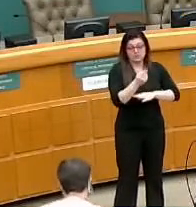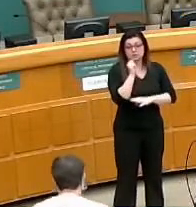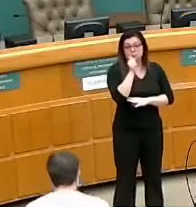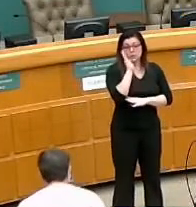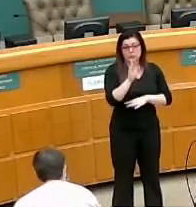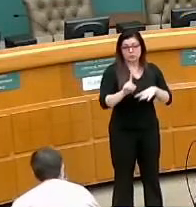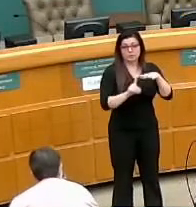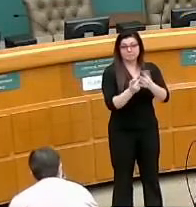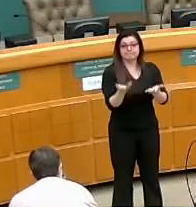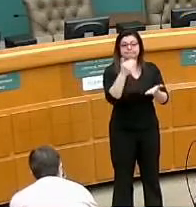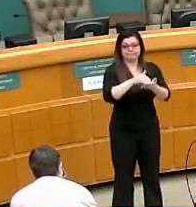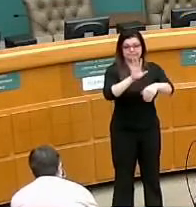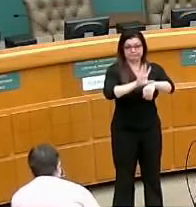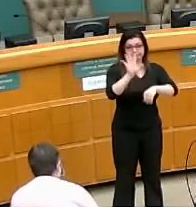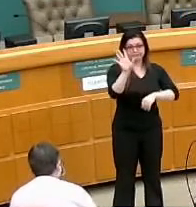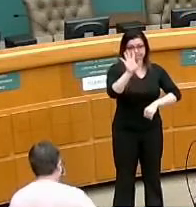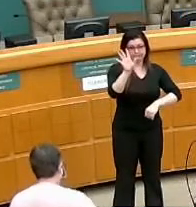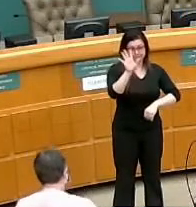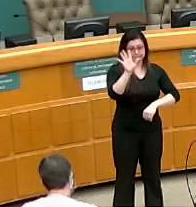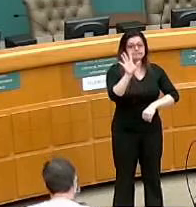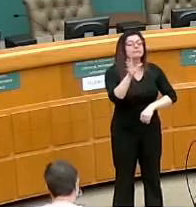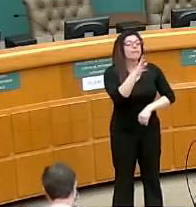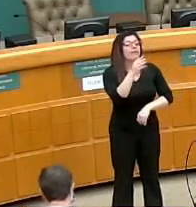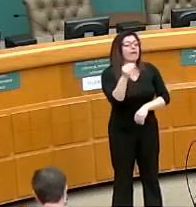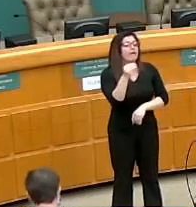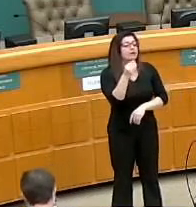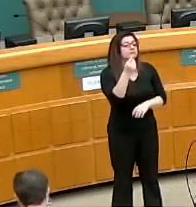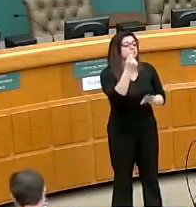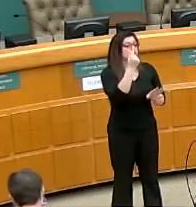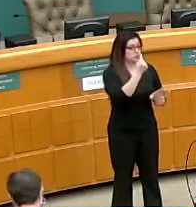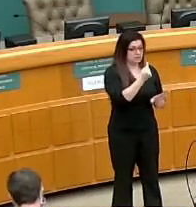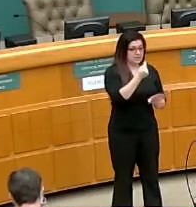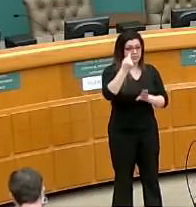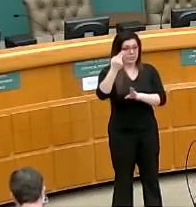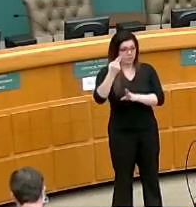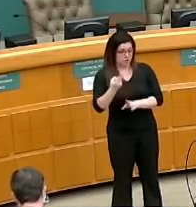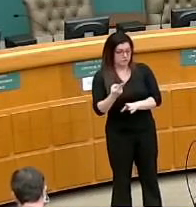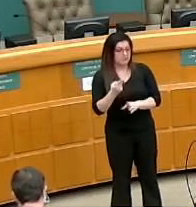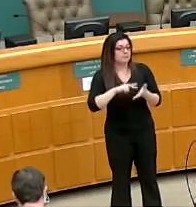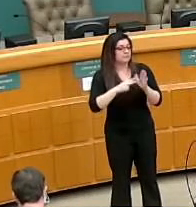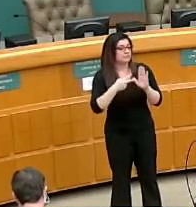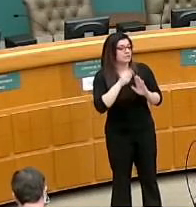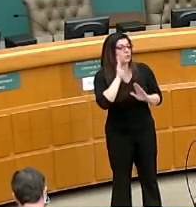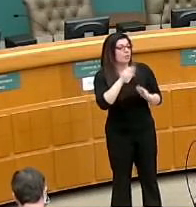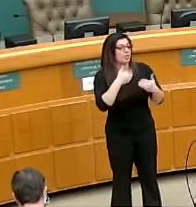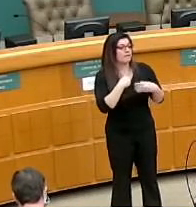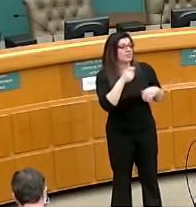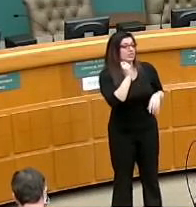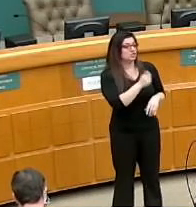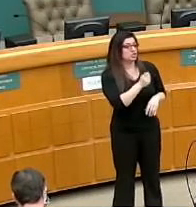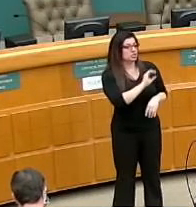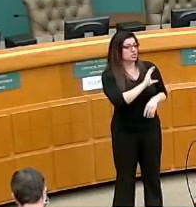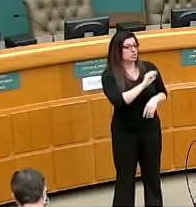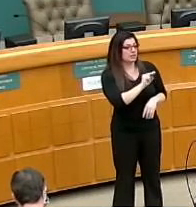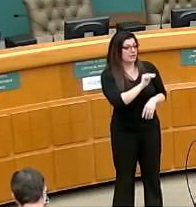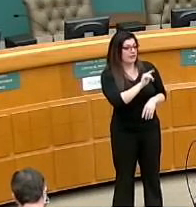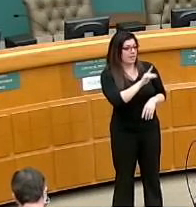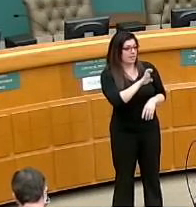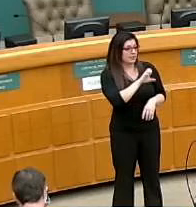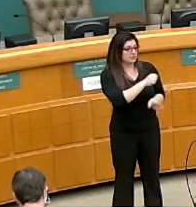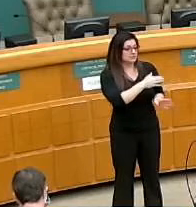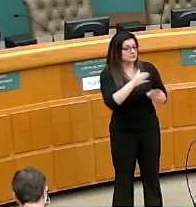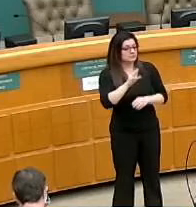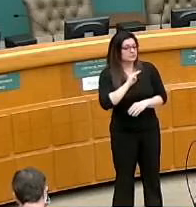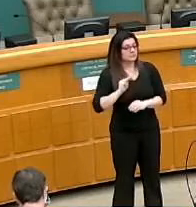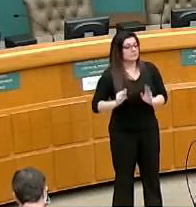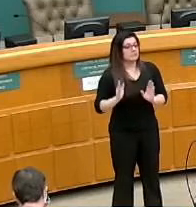o'clock. And consistent with our Tuesday, Thursday plan, Judge Canales from the county will be here, and Mayor Joe